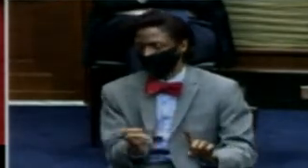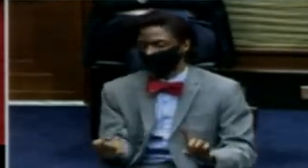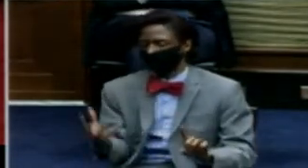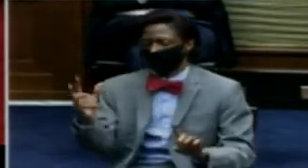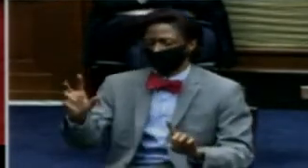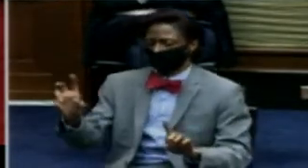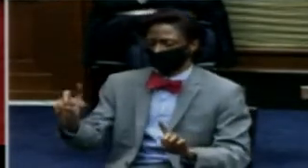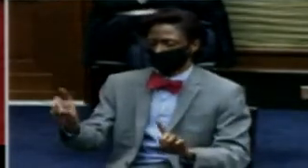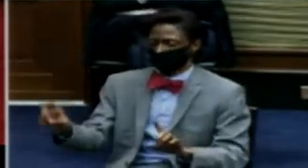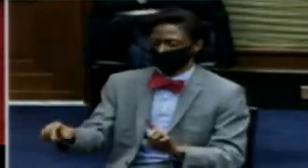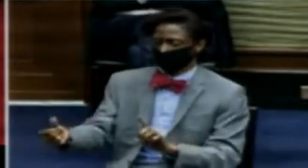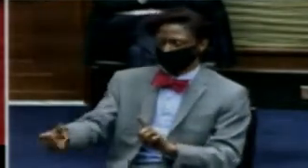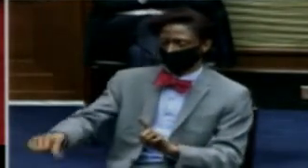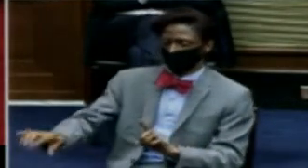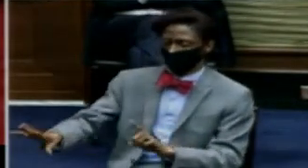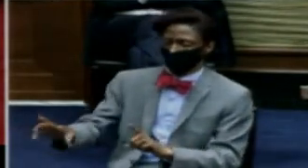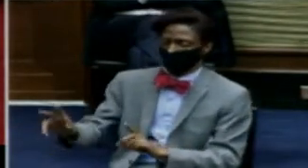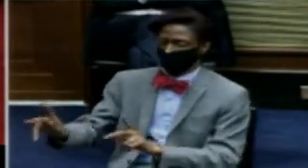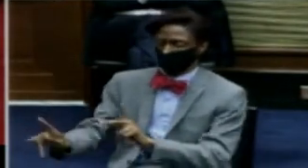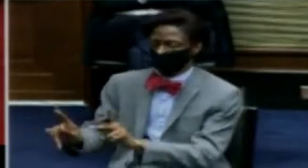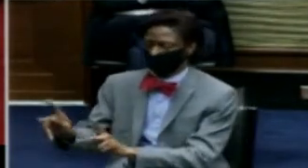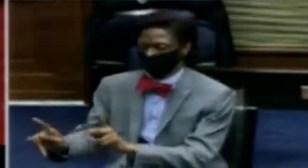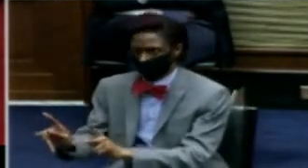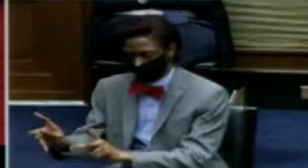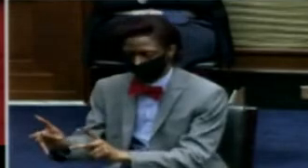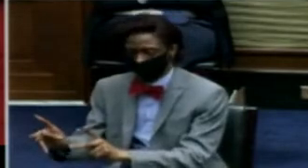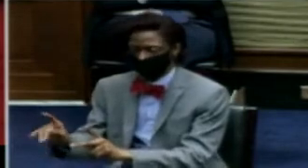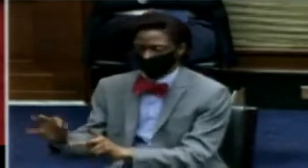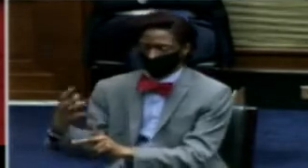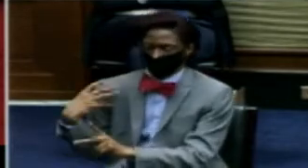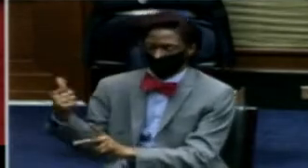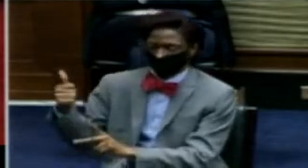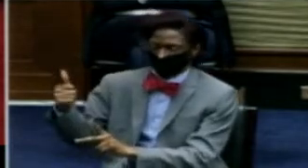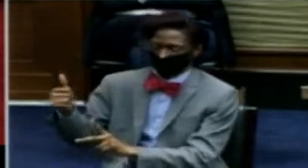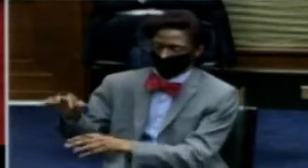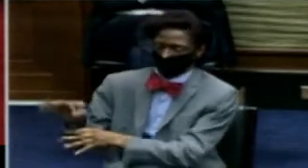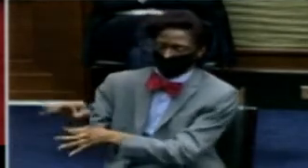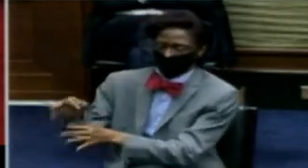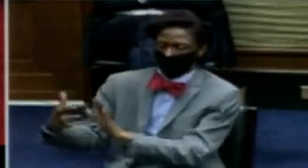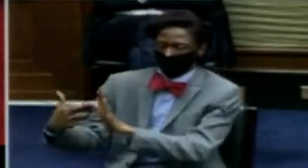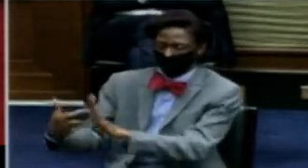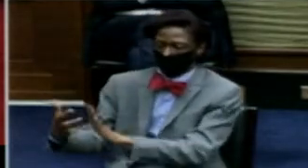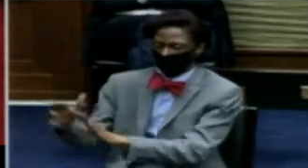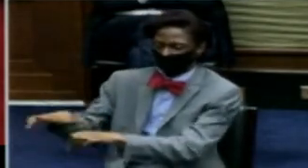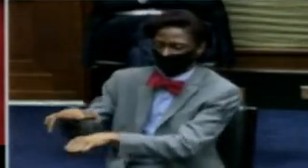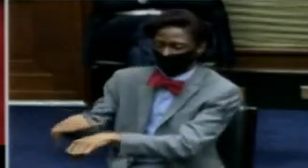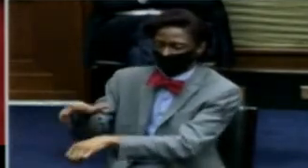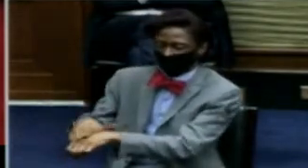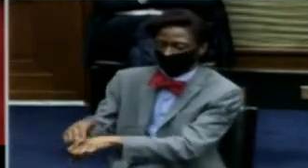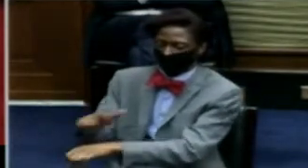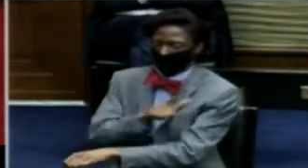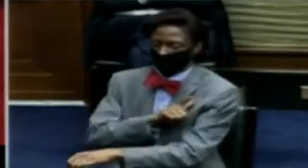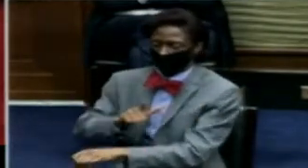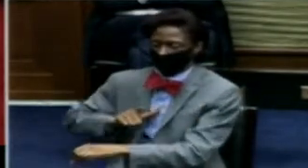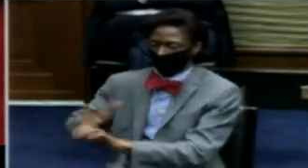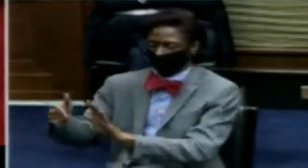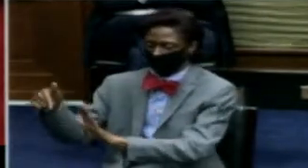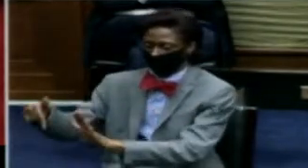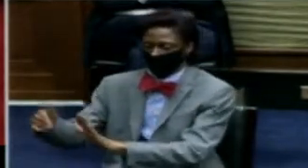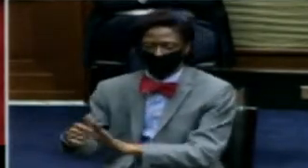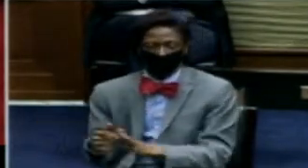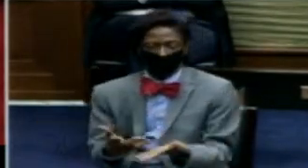residents of their capital voting representation in the national legislature? To my